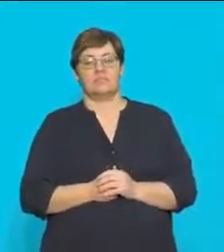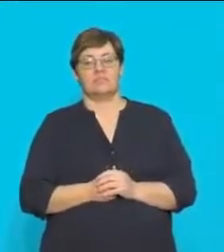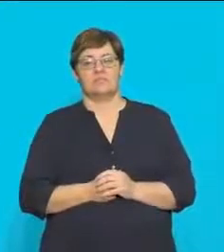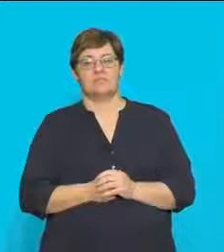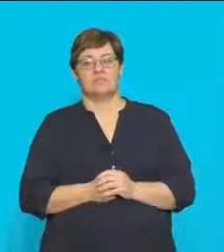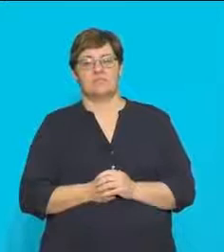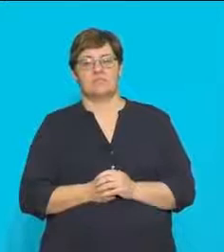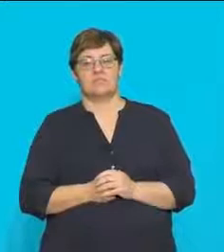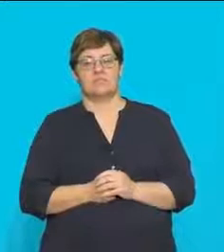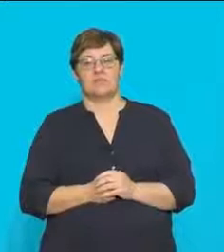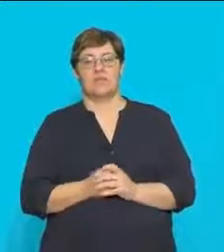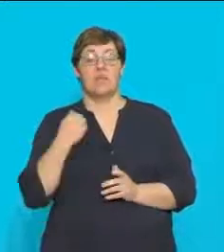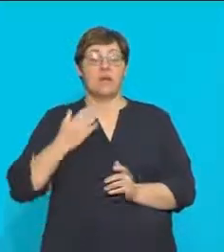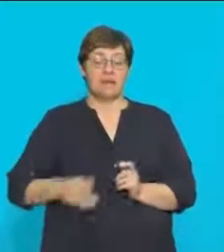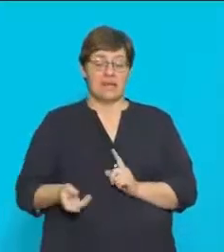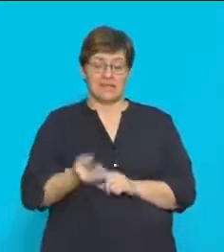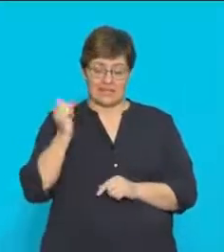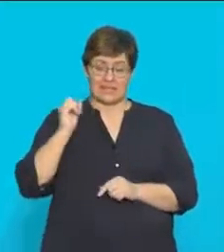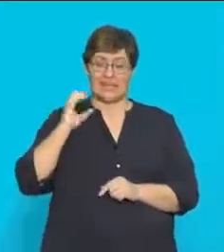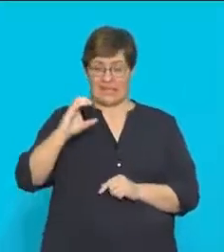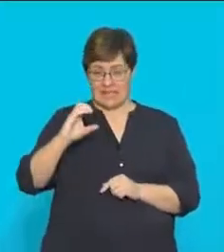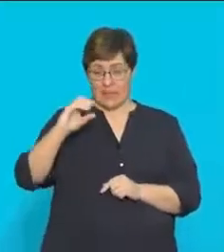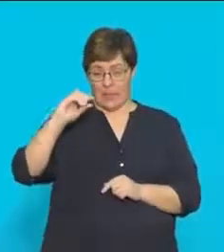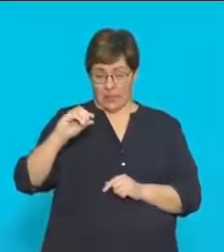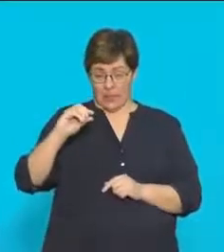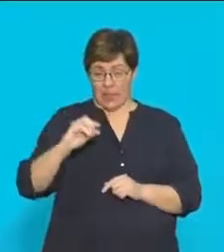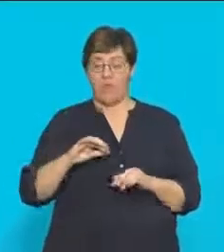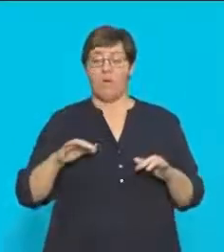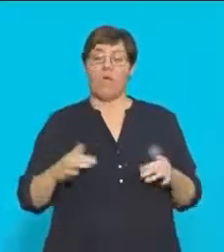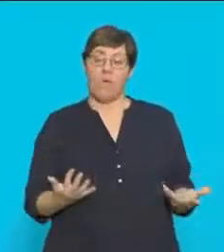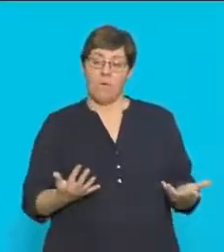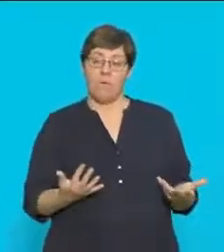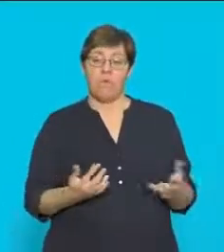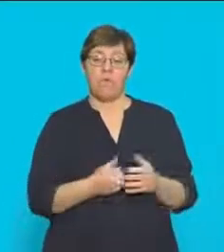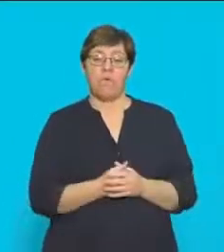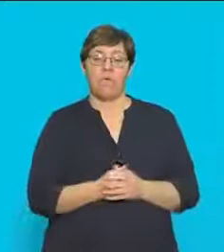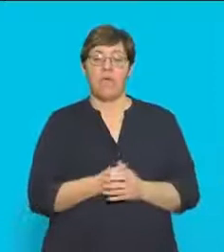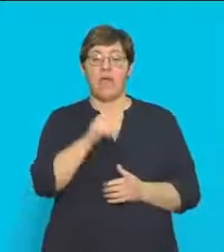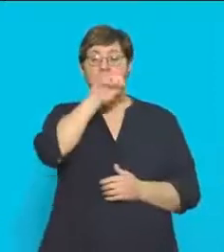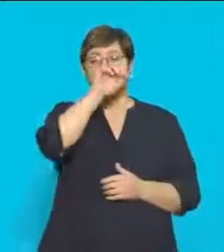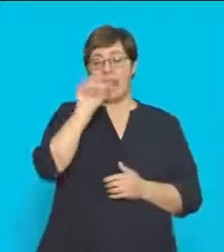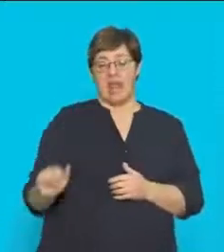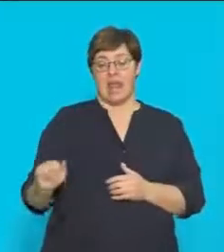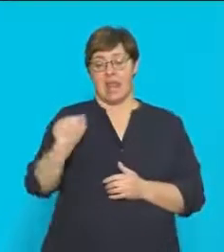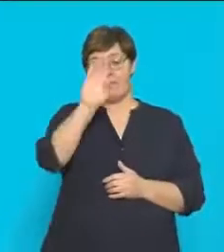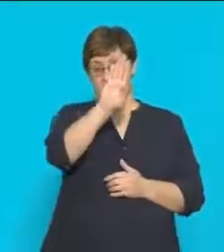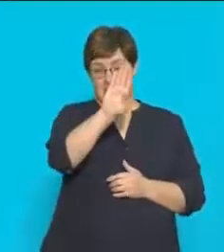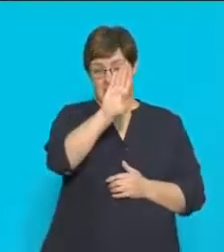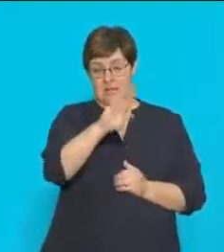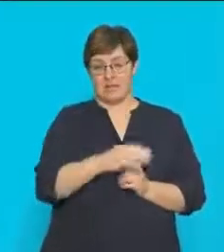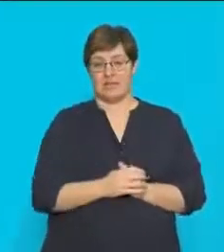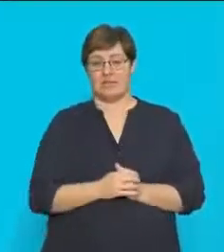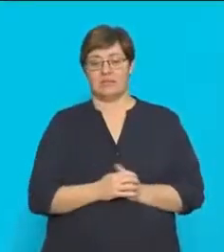So, we need to find the side labeled little c, or we can call it AB, the length of